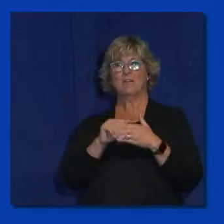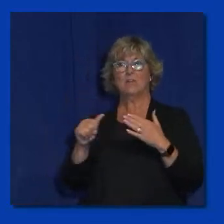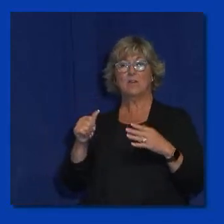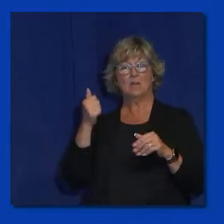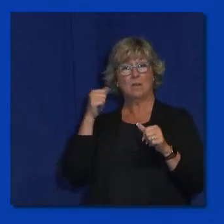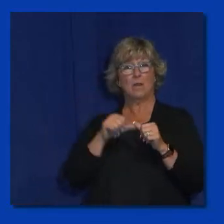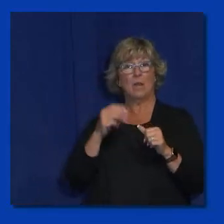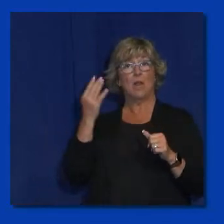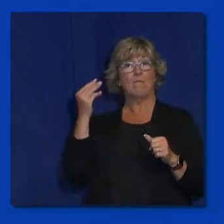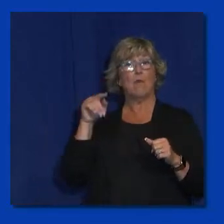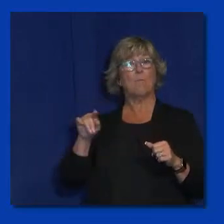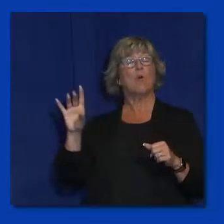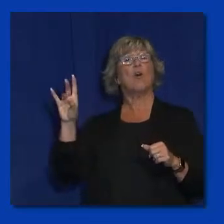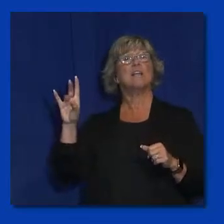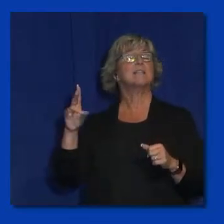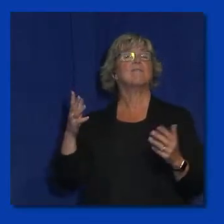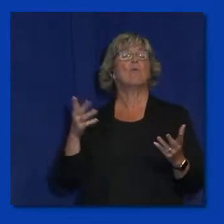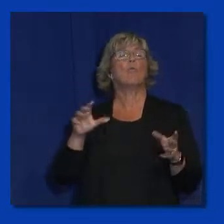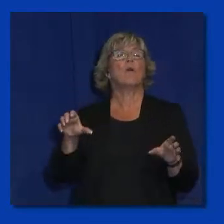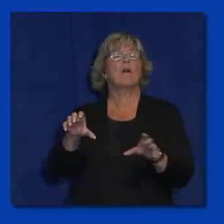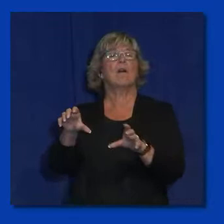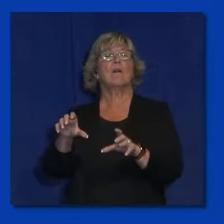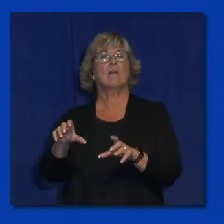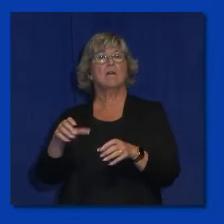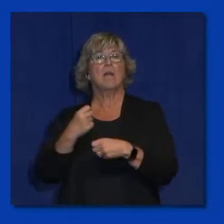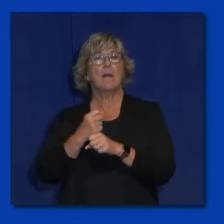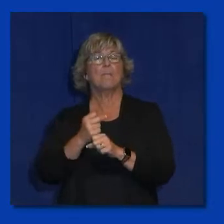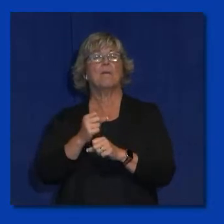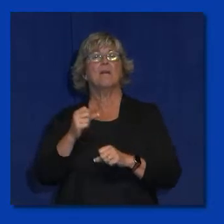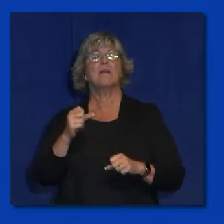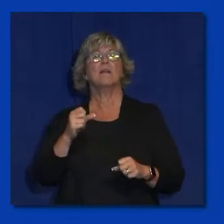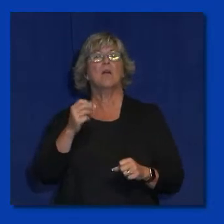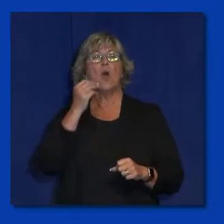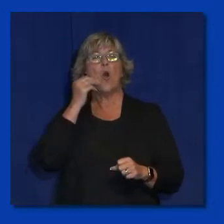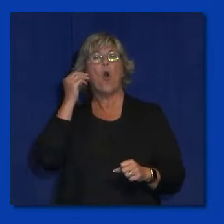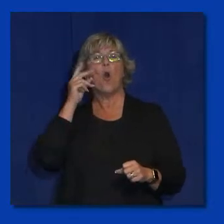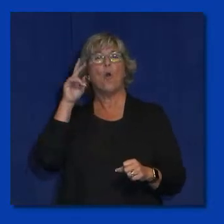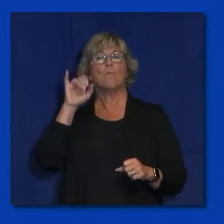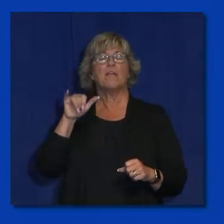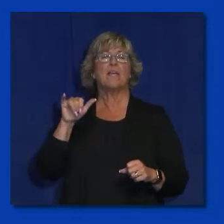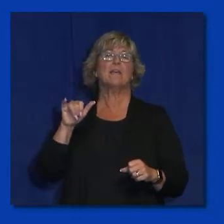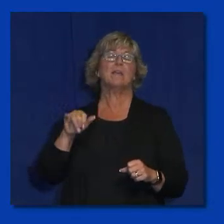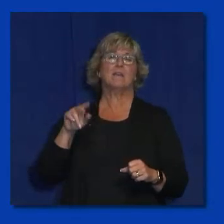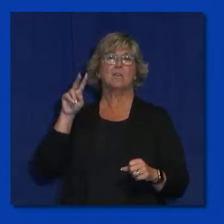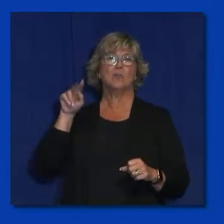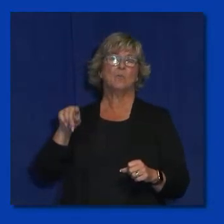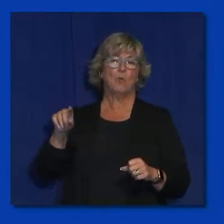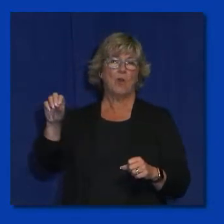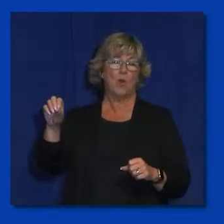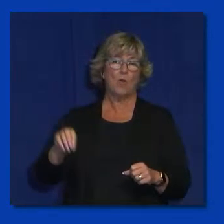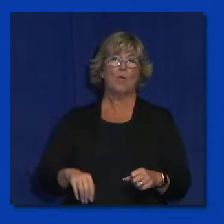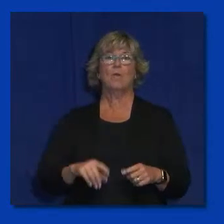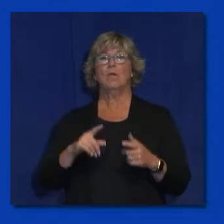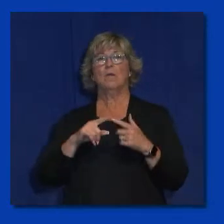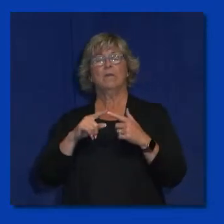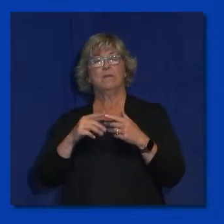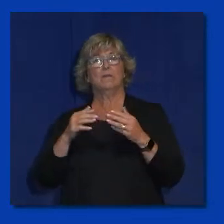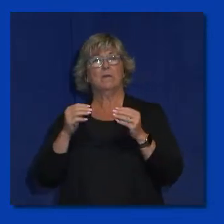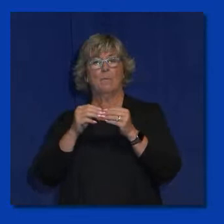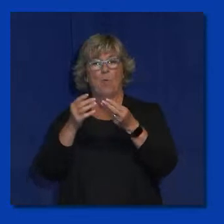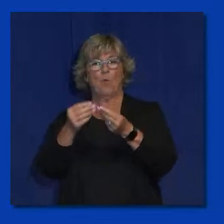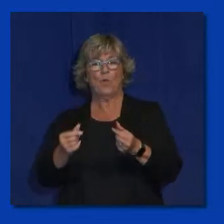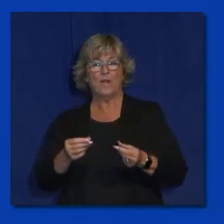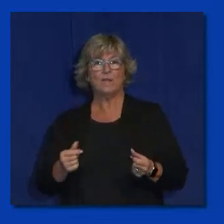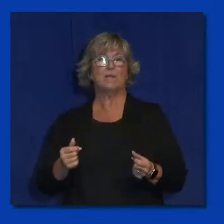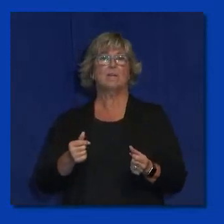you that 14.7, what it did. It was, again, creating Home Key 2.0. It was the behavioral health housing, $3+ billion, encampment resolution, which